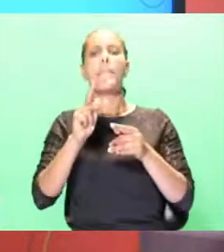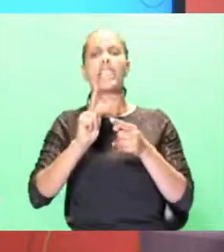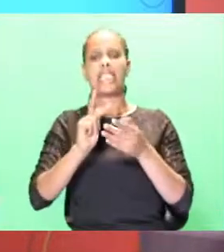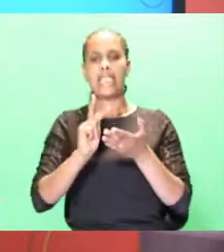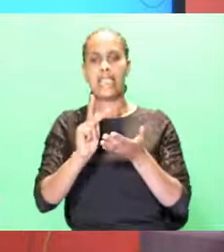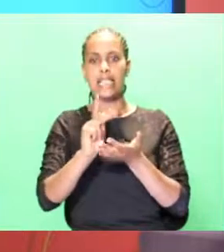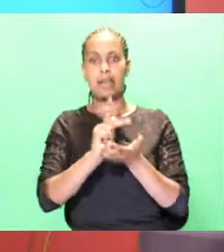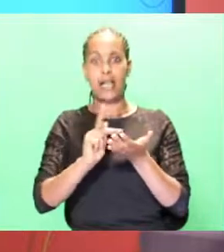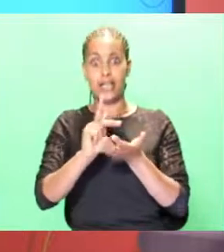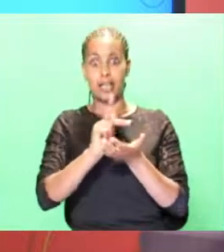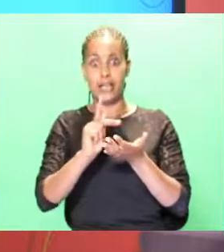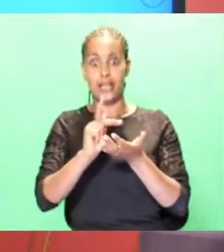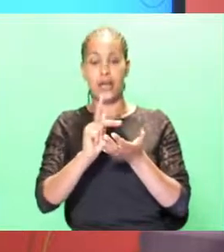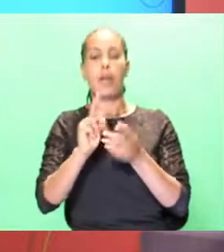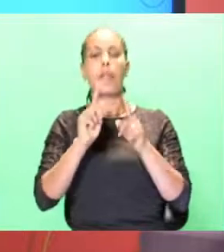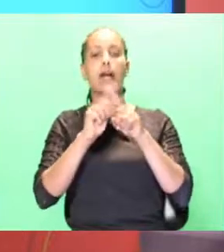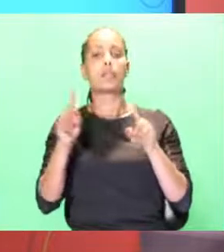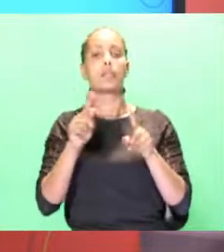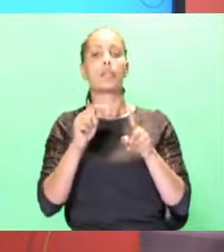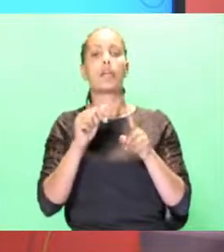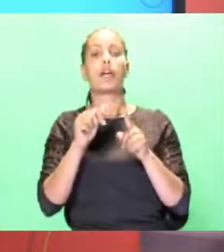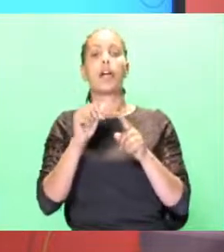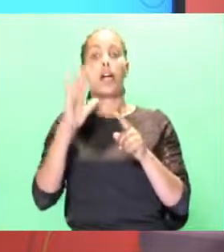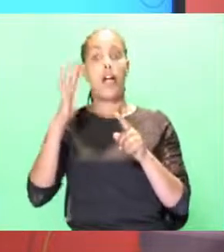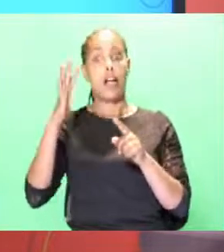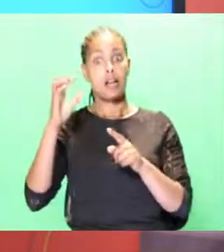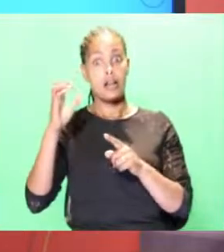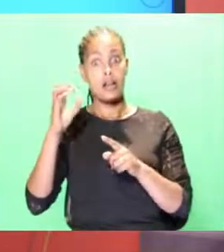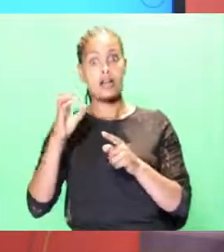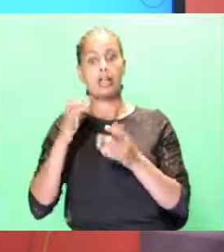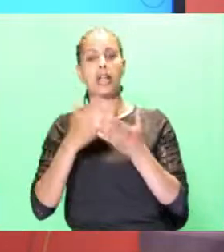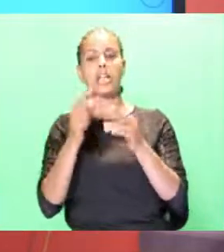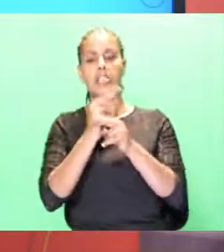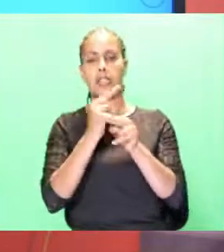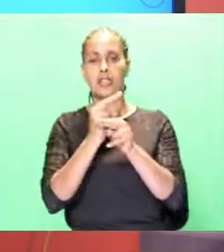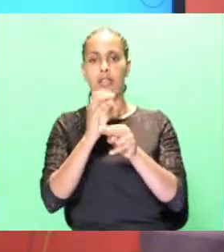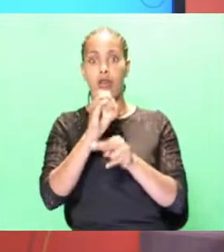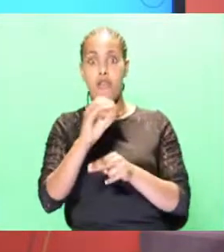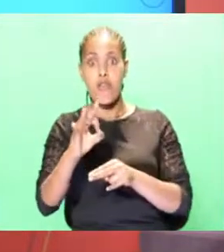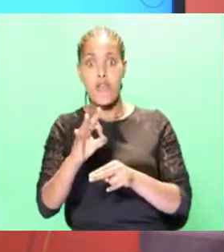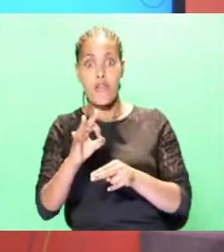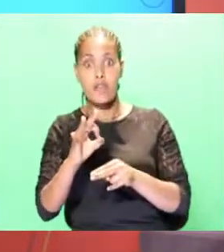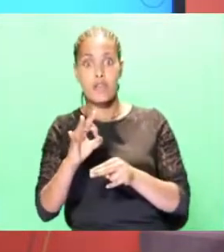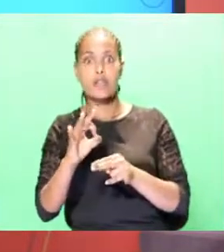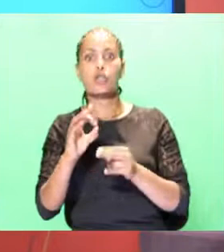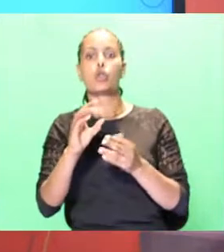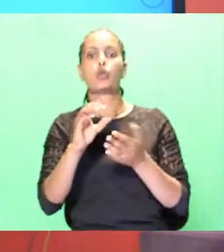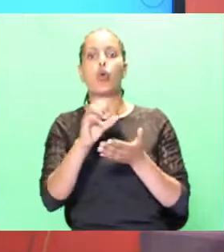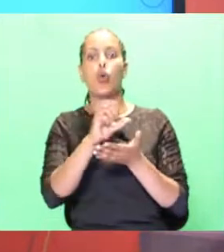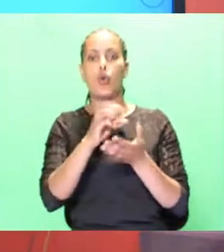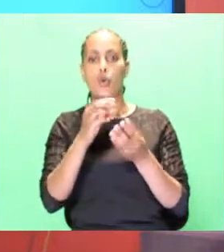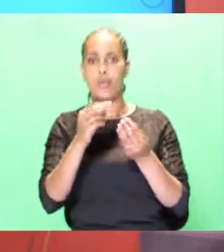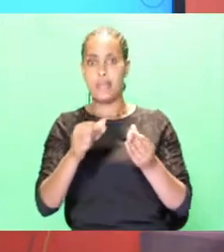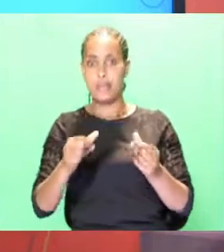particles, but not on the kind and nature of solids.